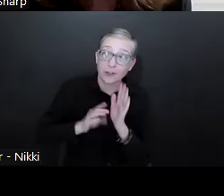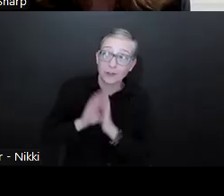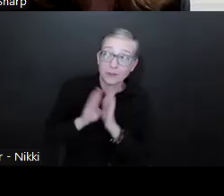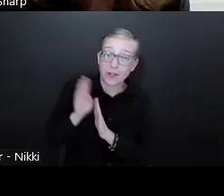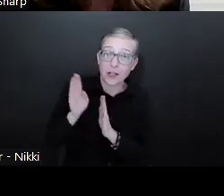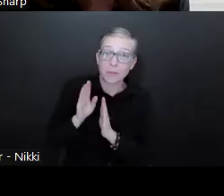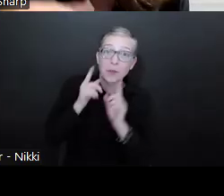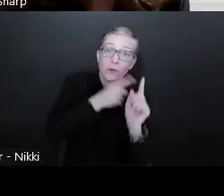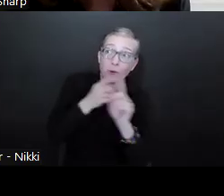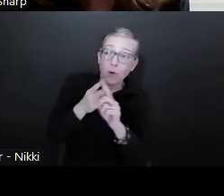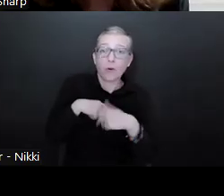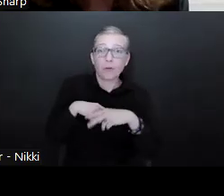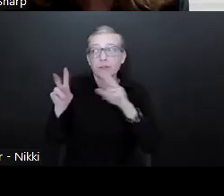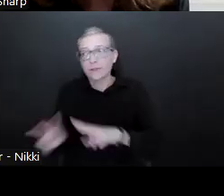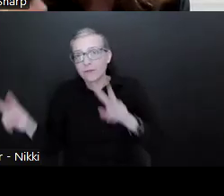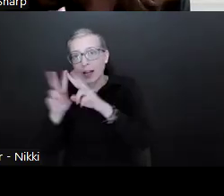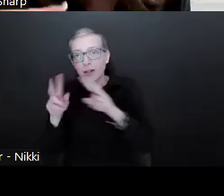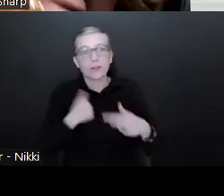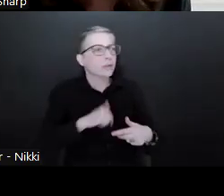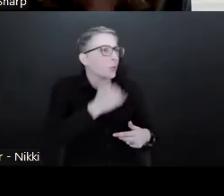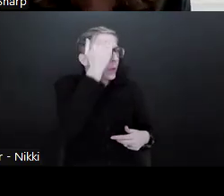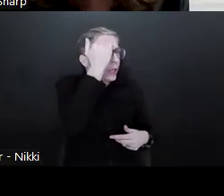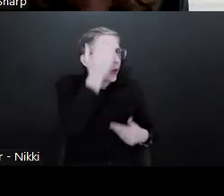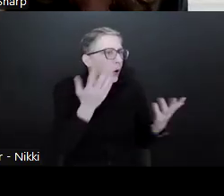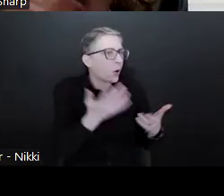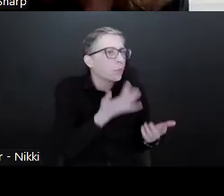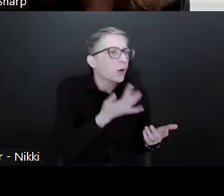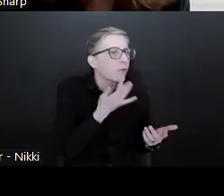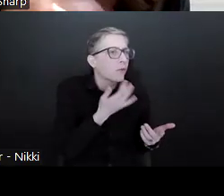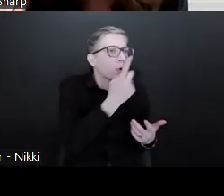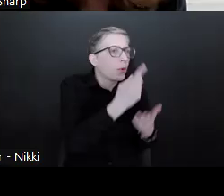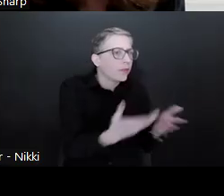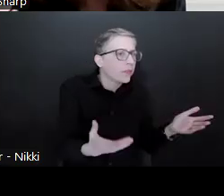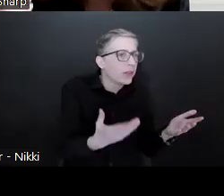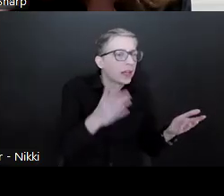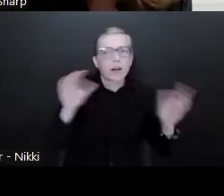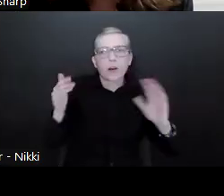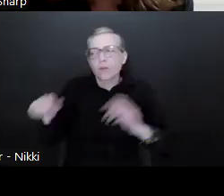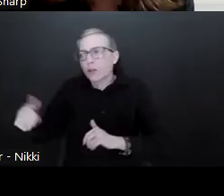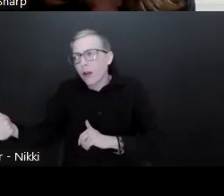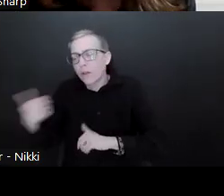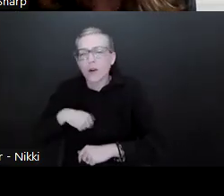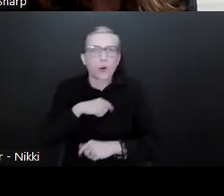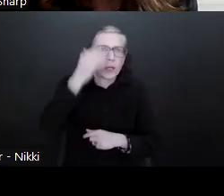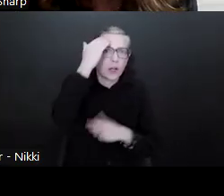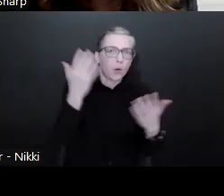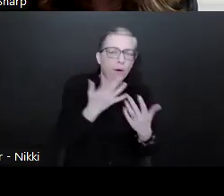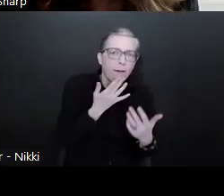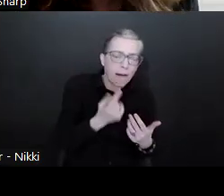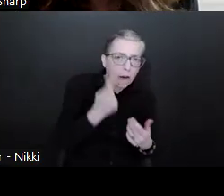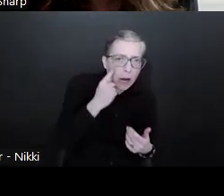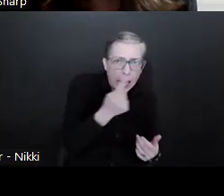better than soccer. We know that we've got blue eyes. We know that we want to be good, not bad. And this is